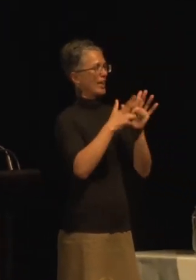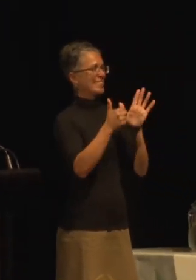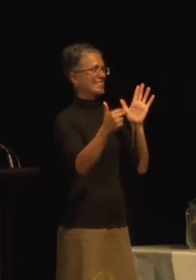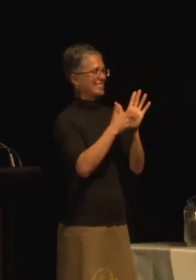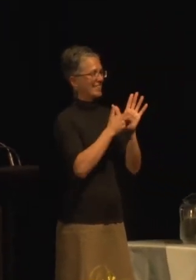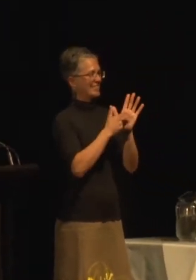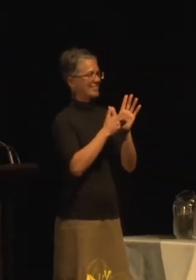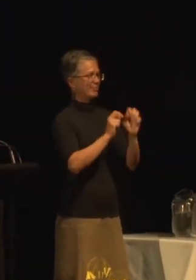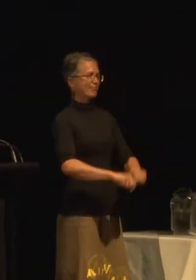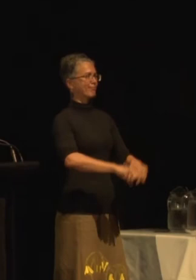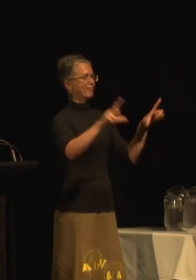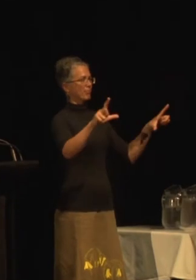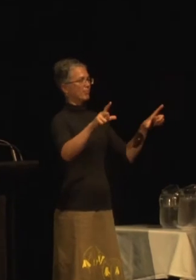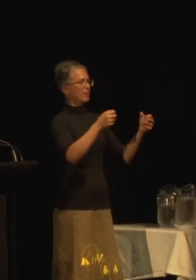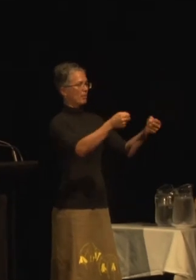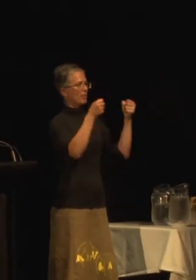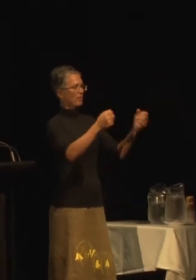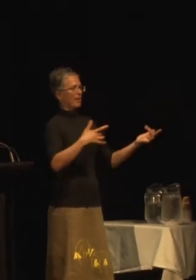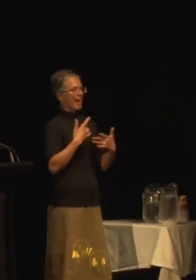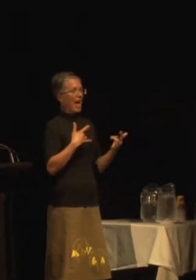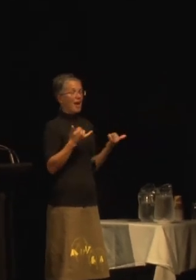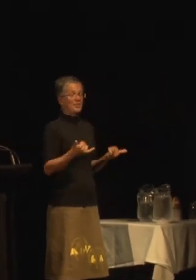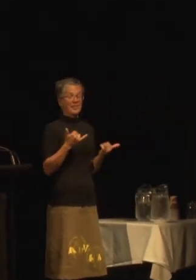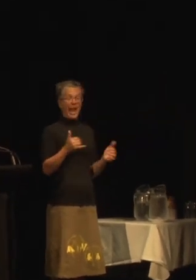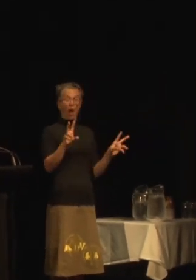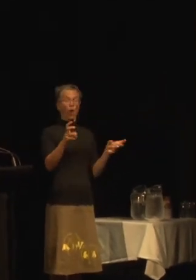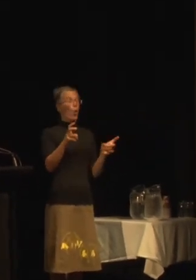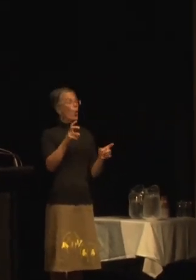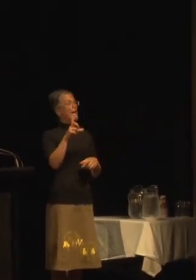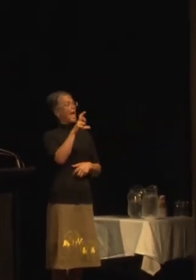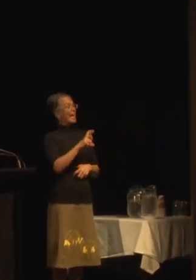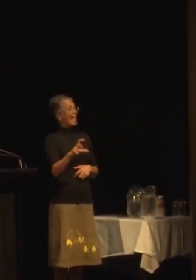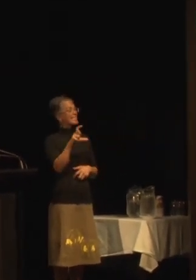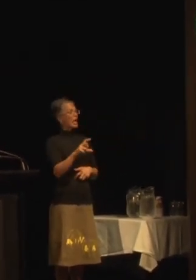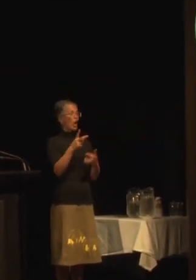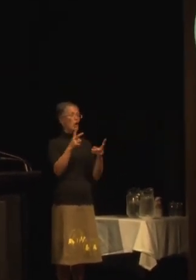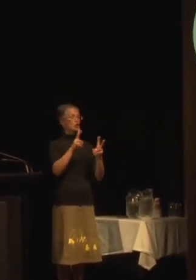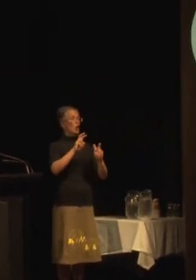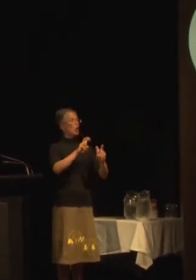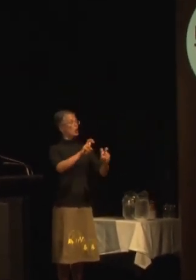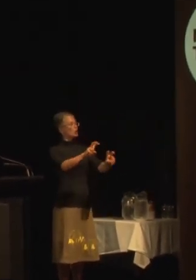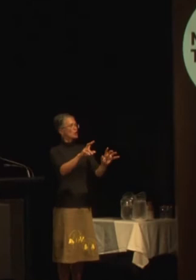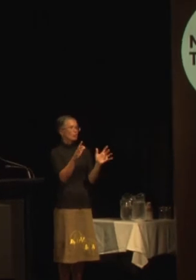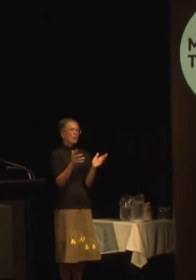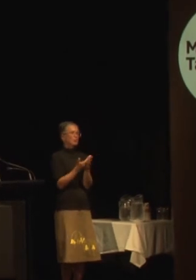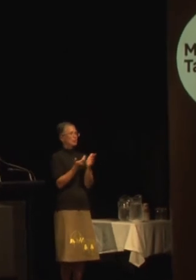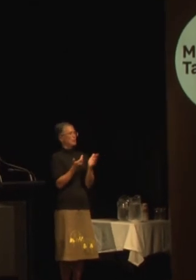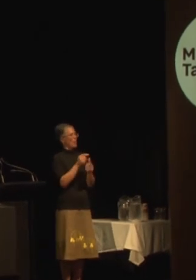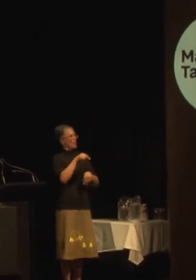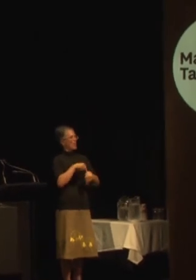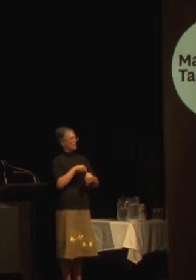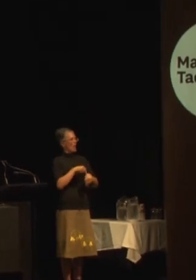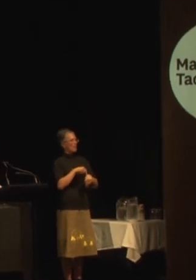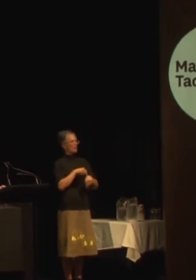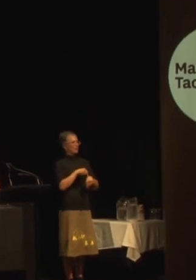website, now fondly known as Classic Search, was a modest little beauty. 25 organizations from throughout